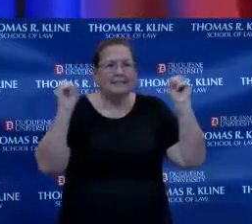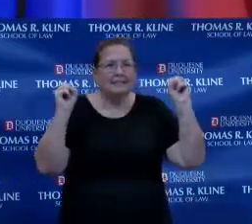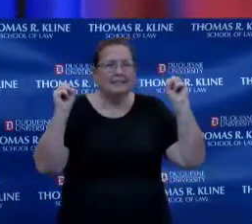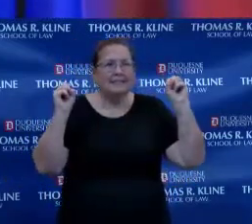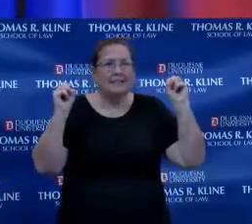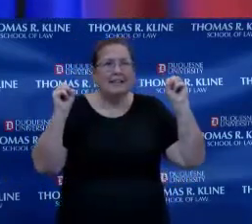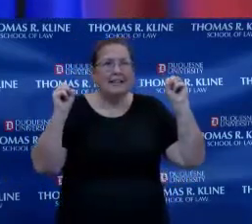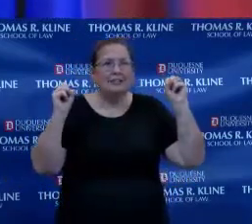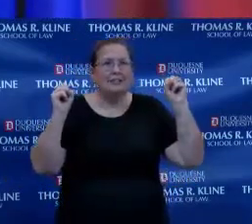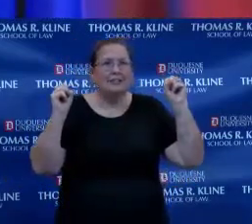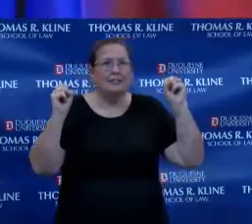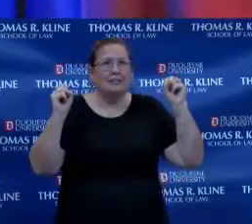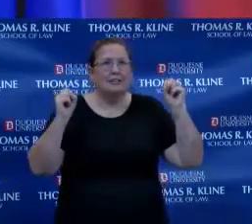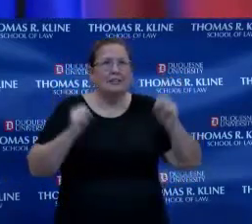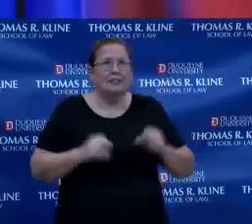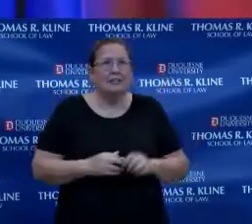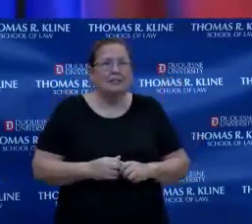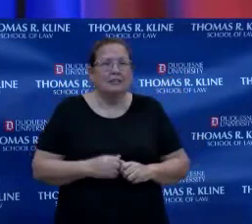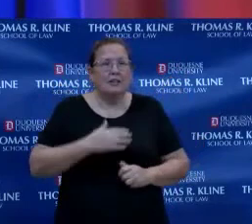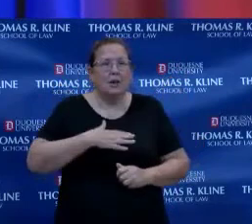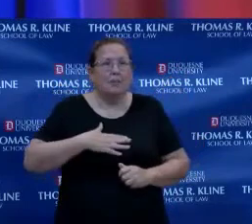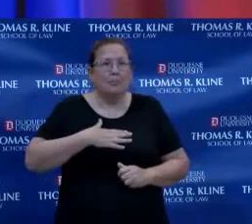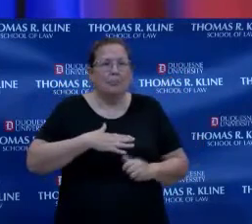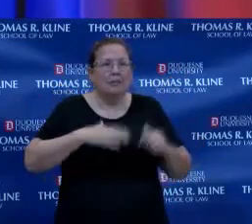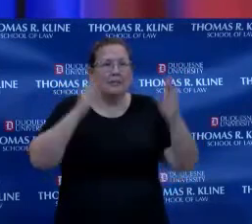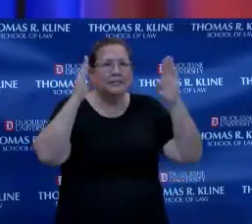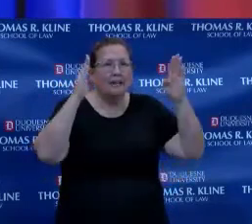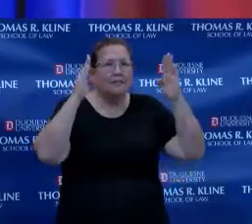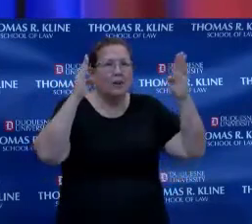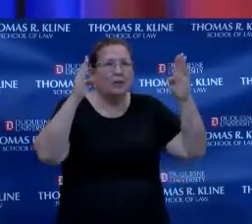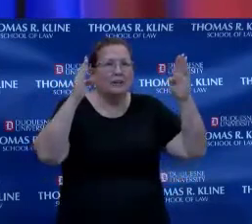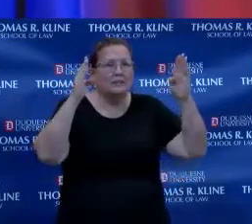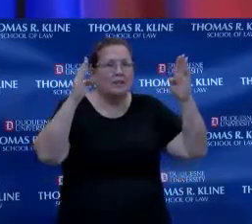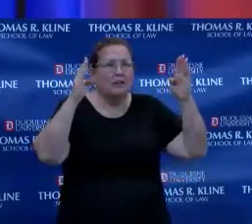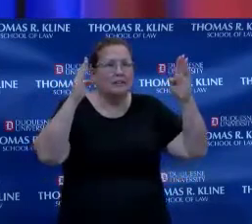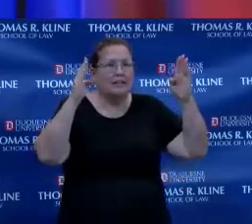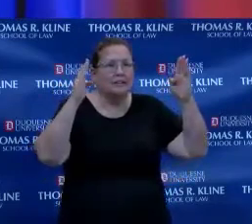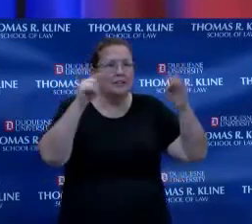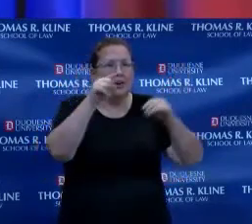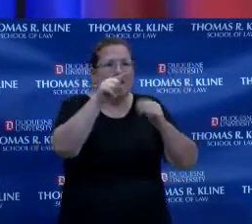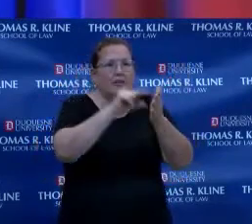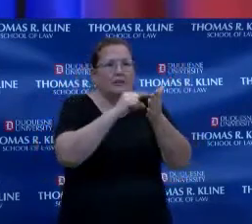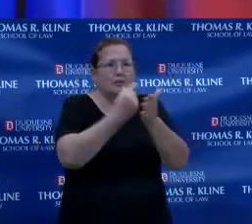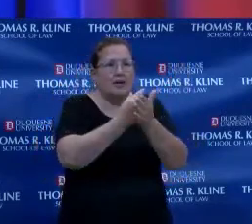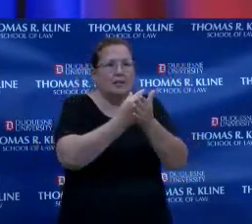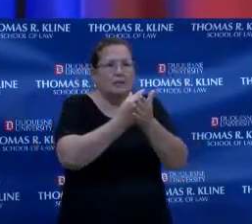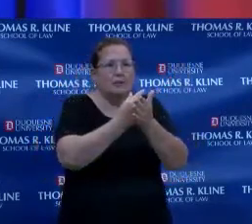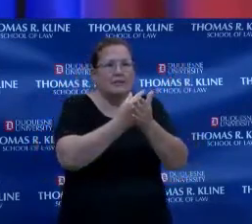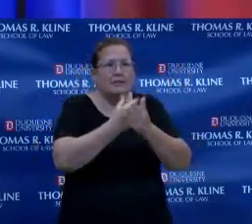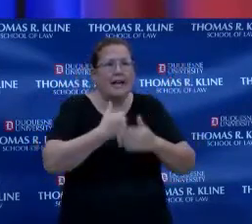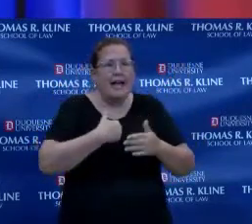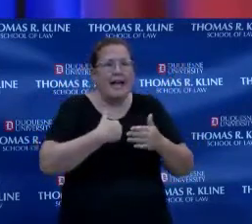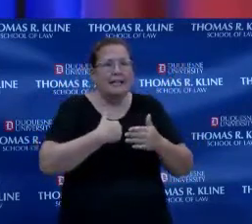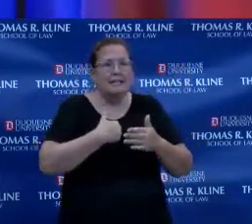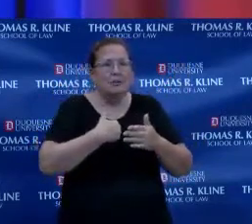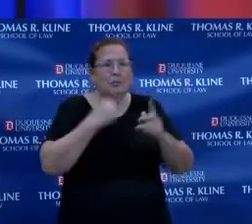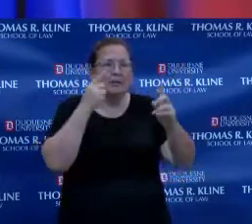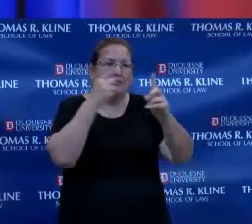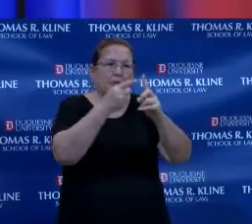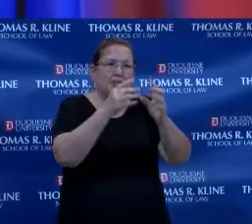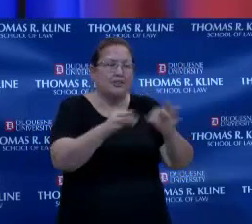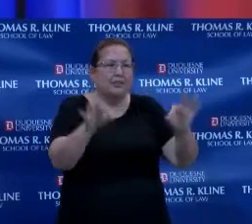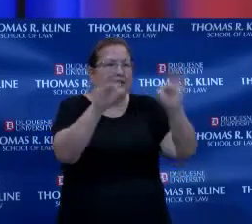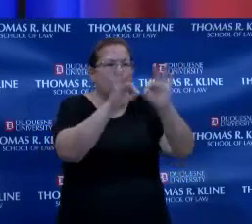So family members, let's focus all of our attention on these graduates as we reach this important moment in the ceremony they've